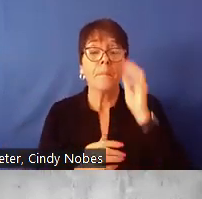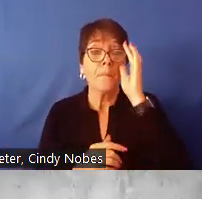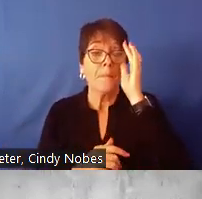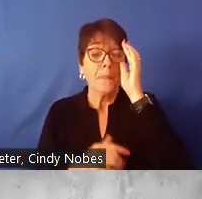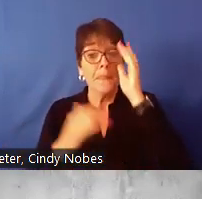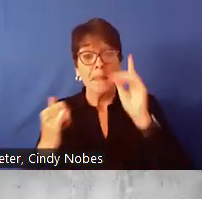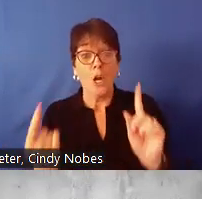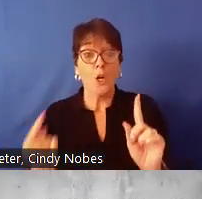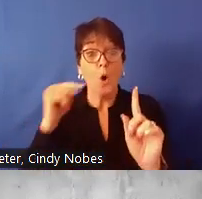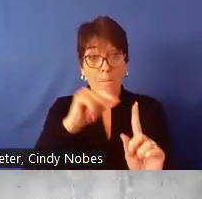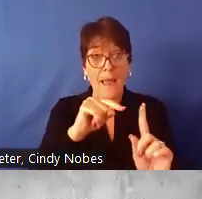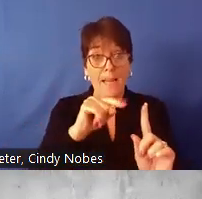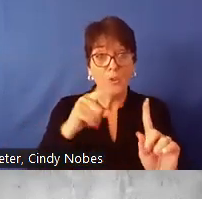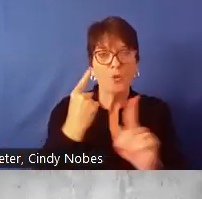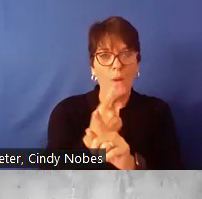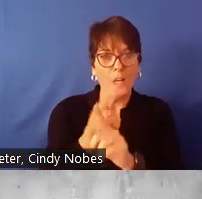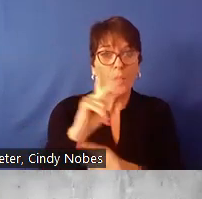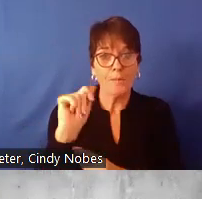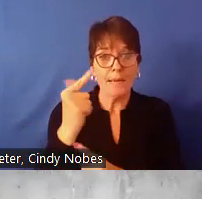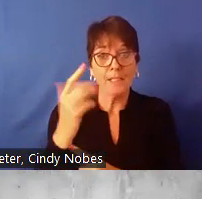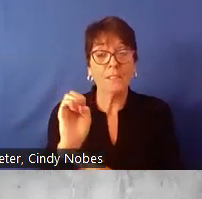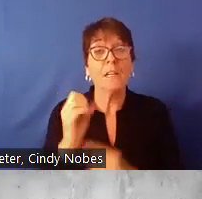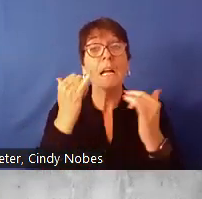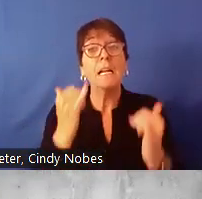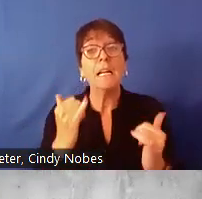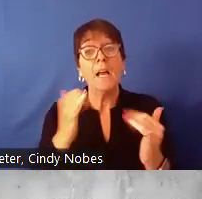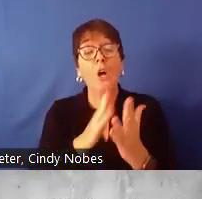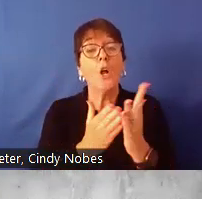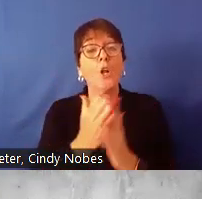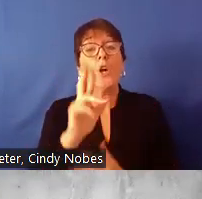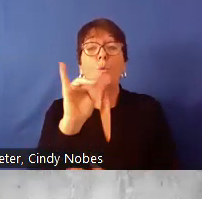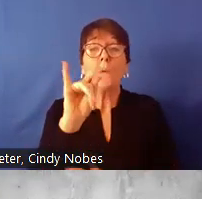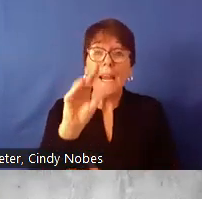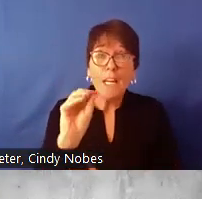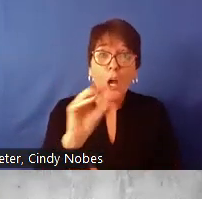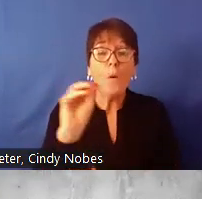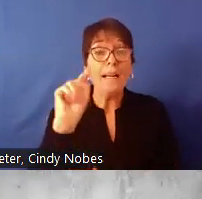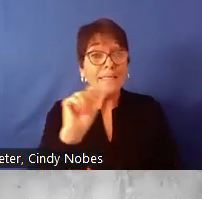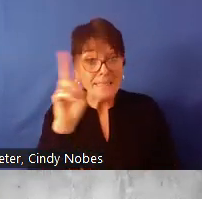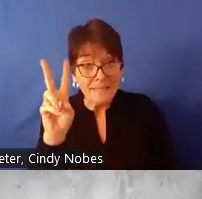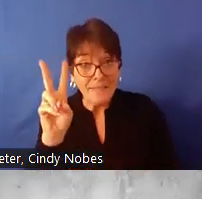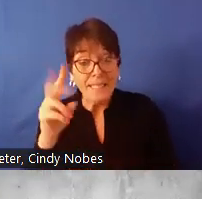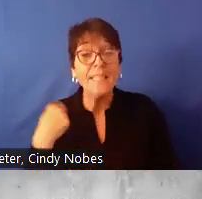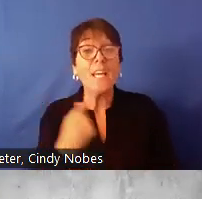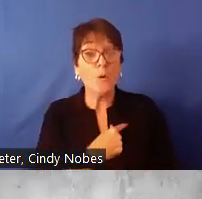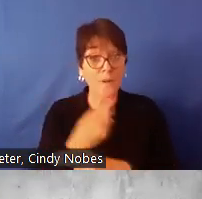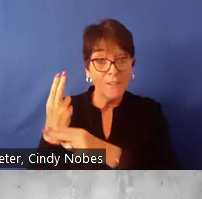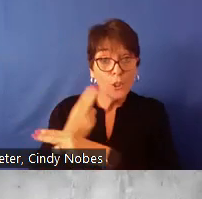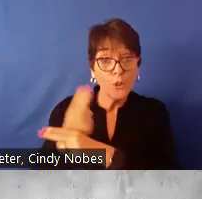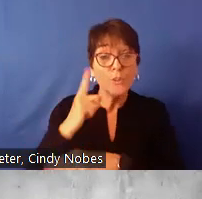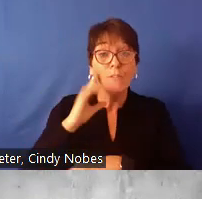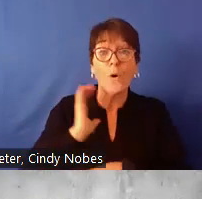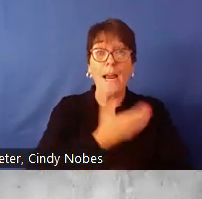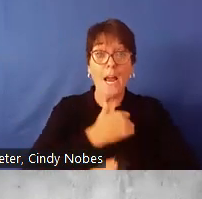Back to the main page. Okay, now going through some of the radio and TV creative that we have utilized for our